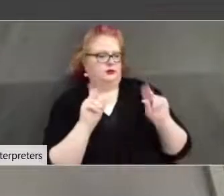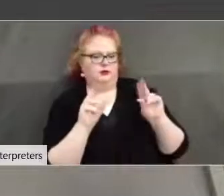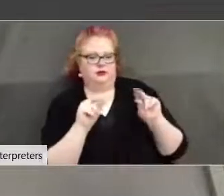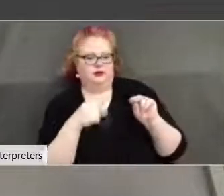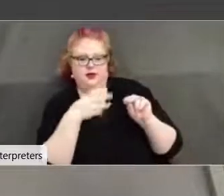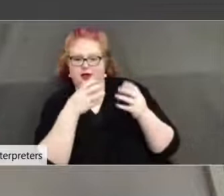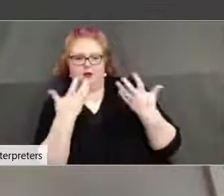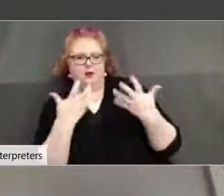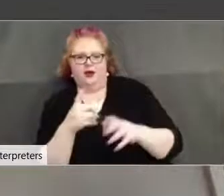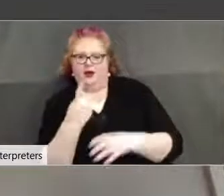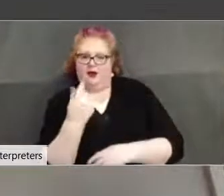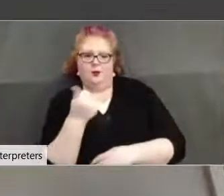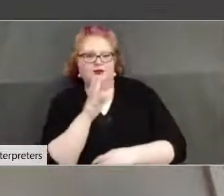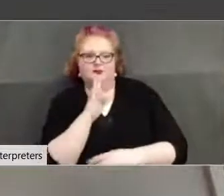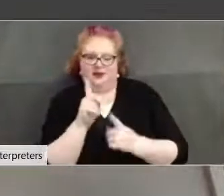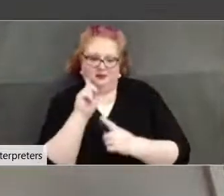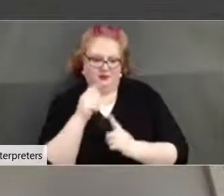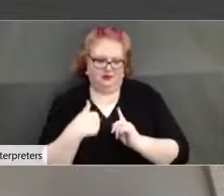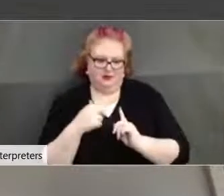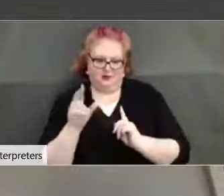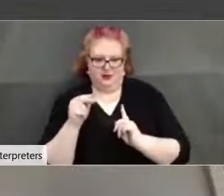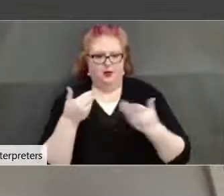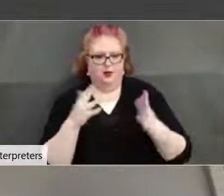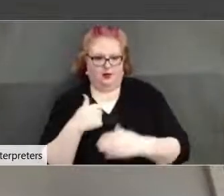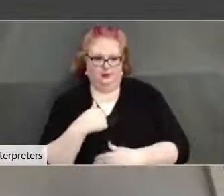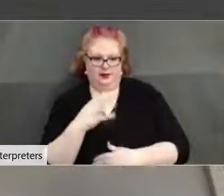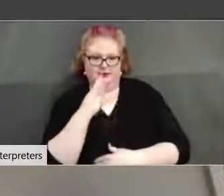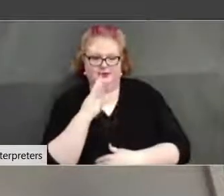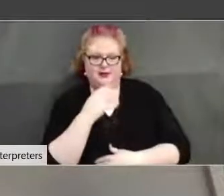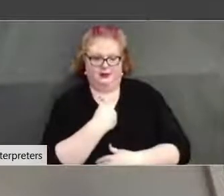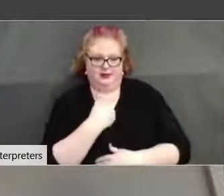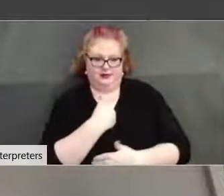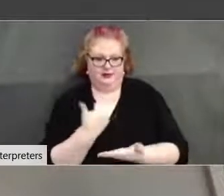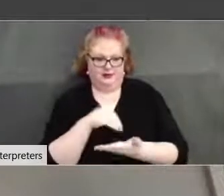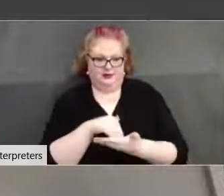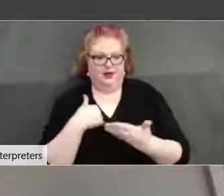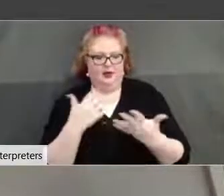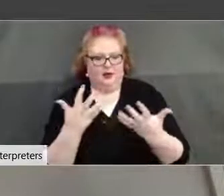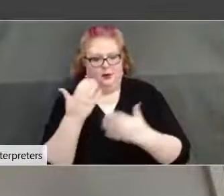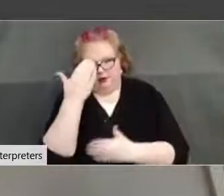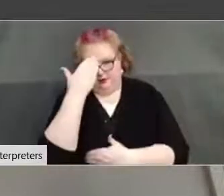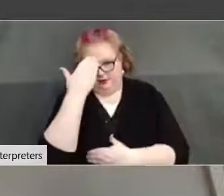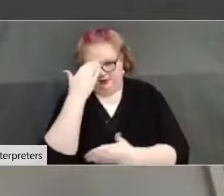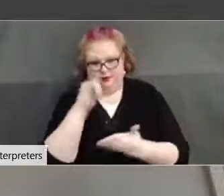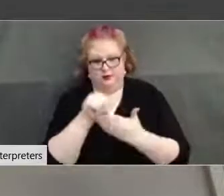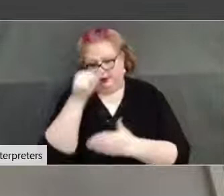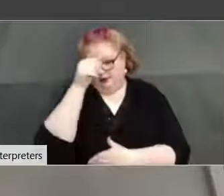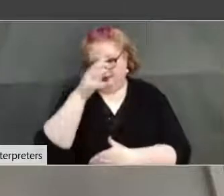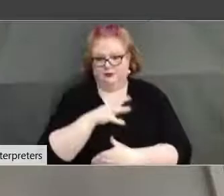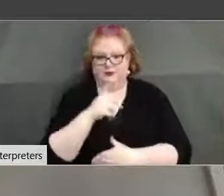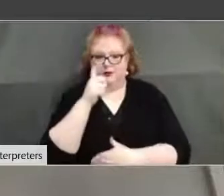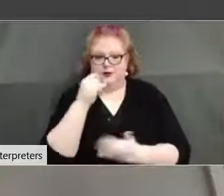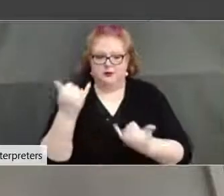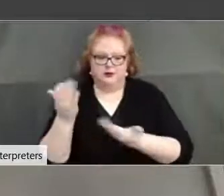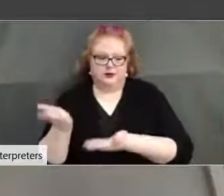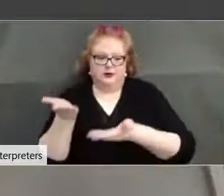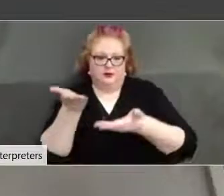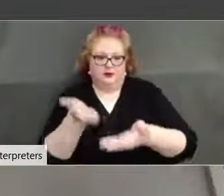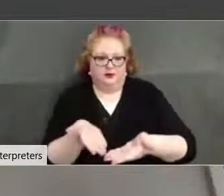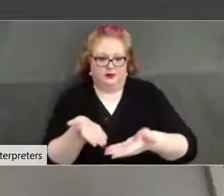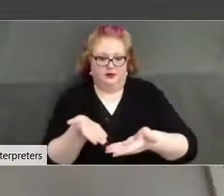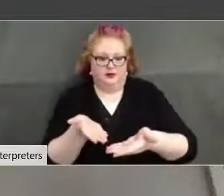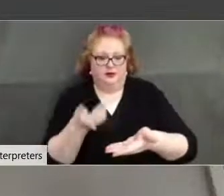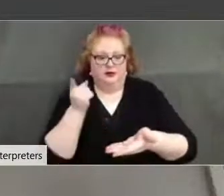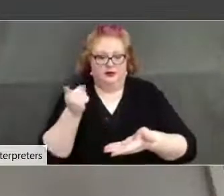nobody to speak for me. Okay, let me say it again. Yes, ma'am. I want to know, this gentleman that has presented this program, was